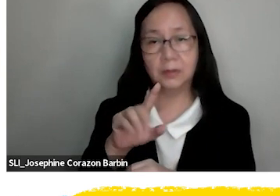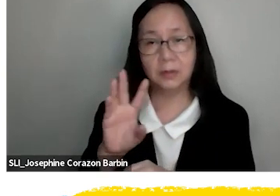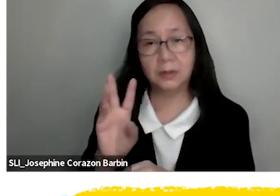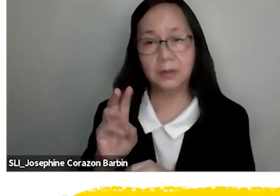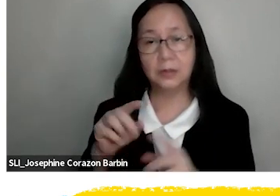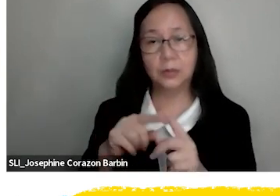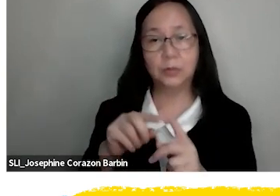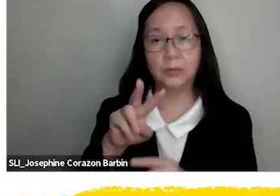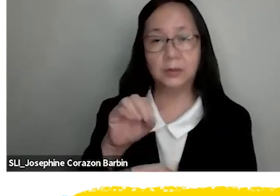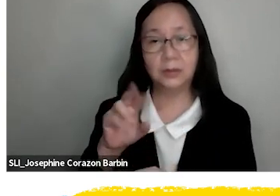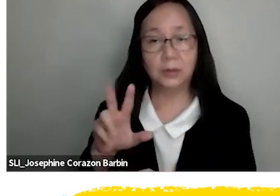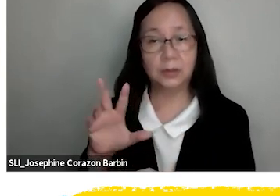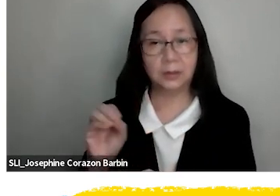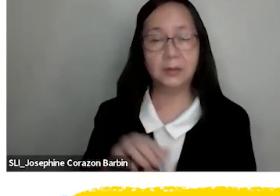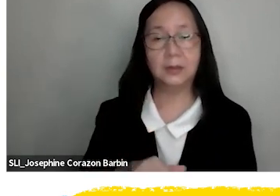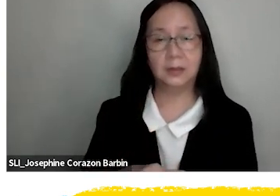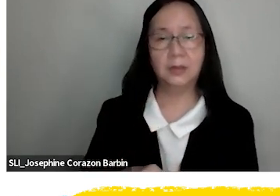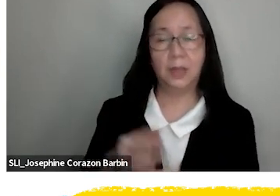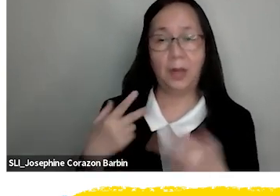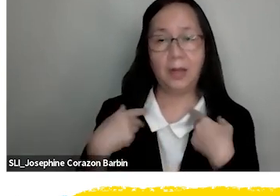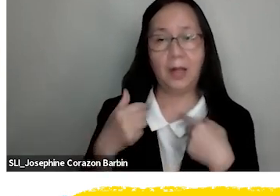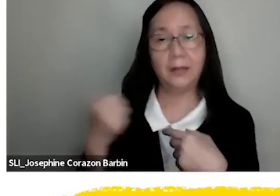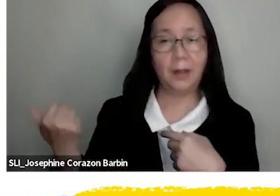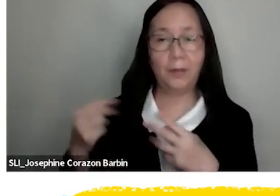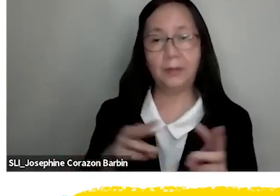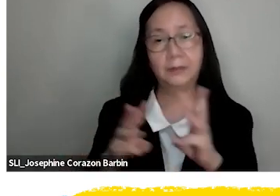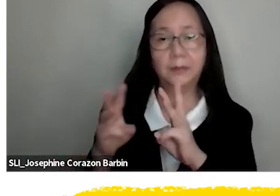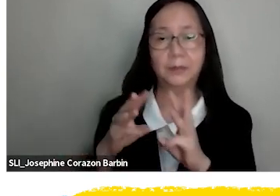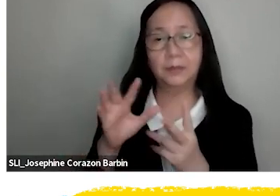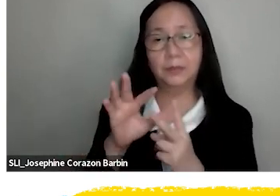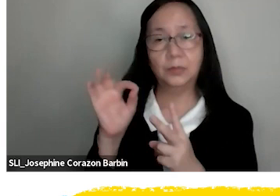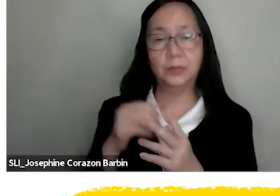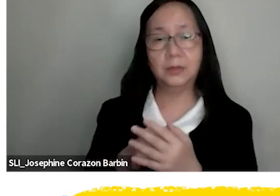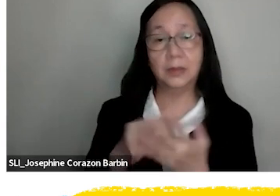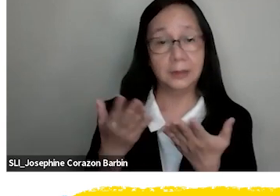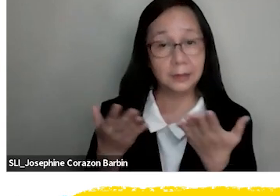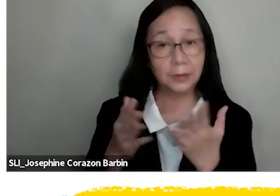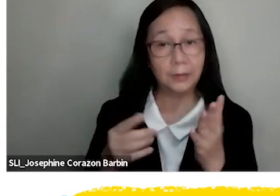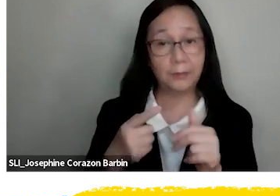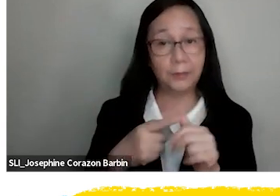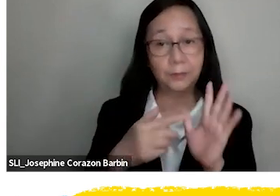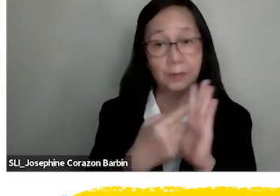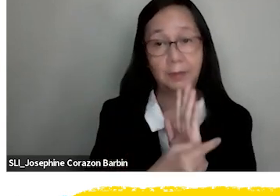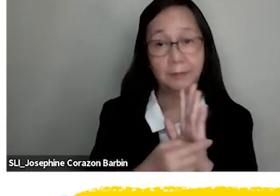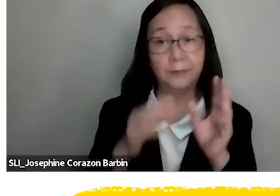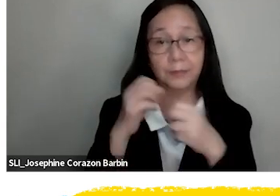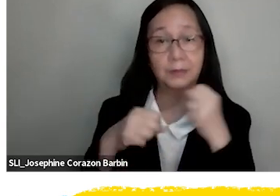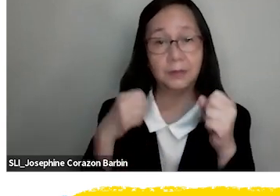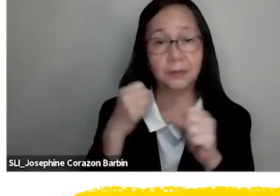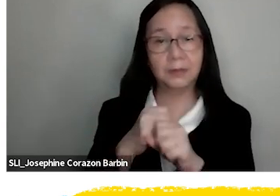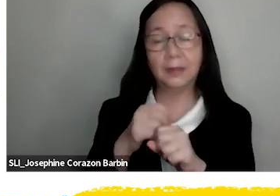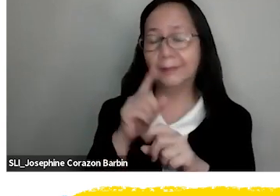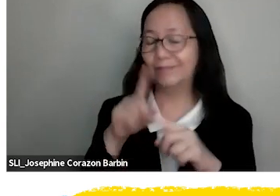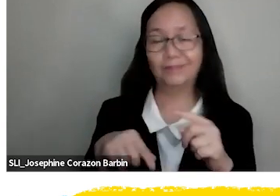2030. That is an option if the first 5 years cannot solve all the